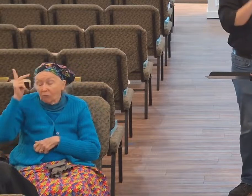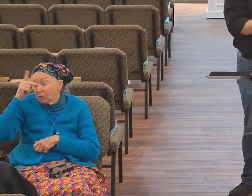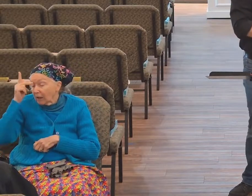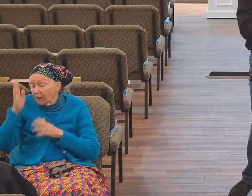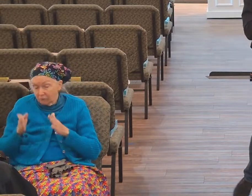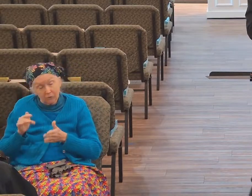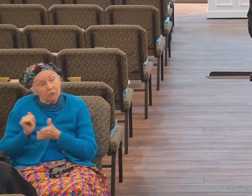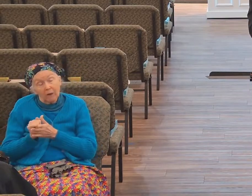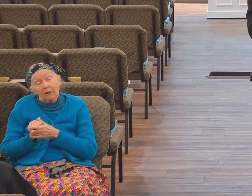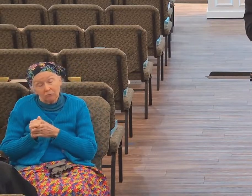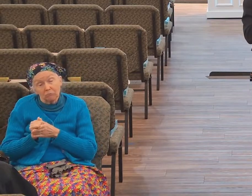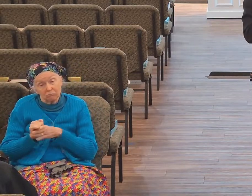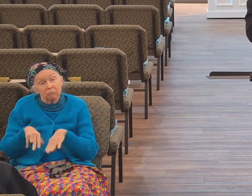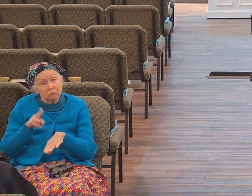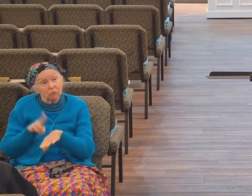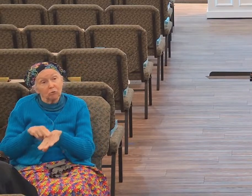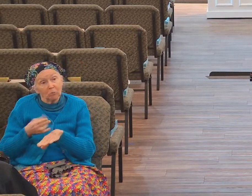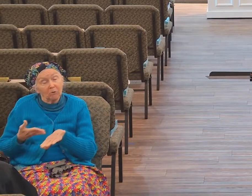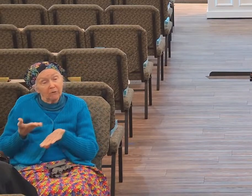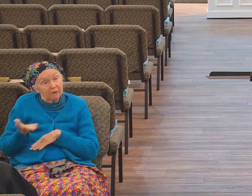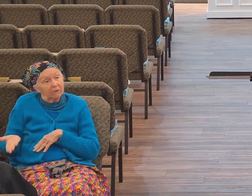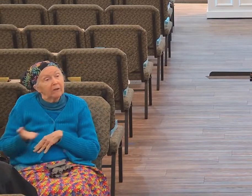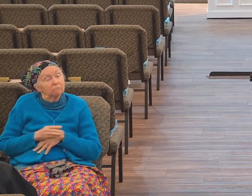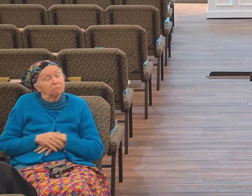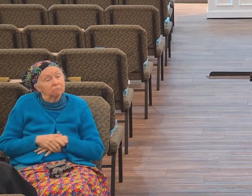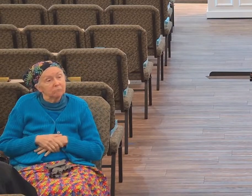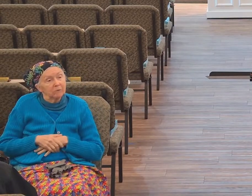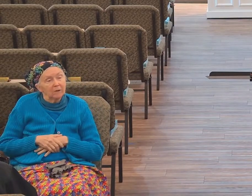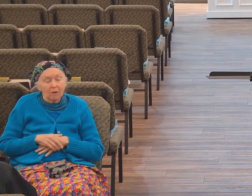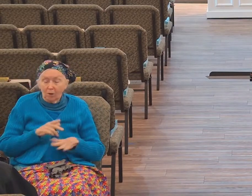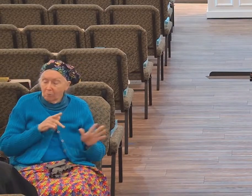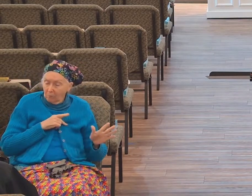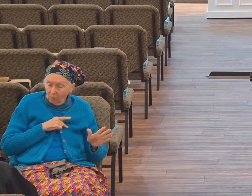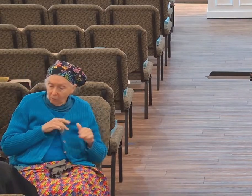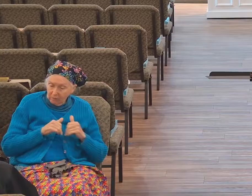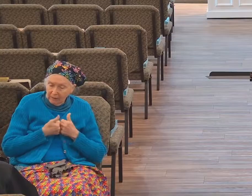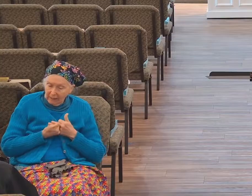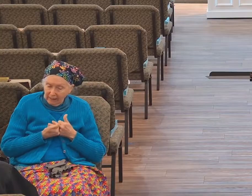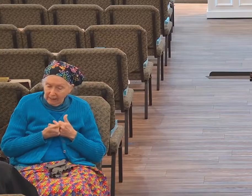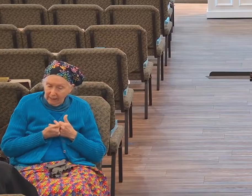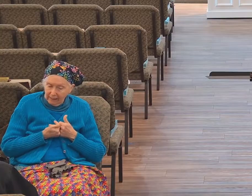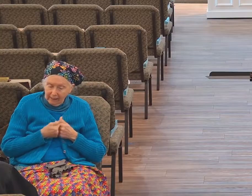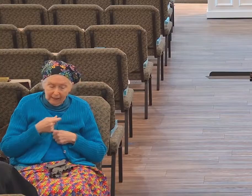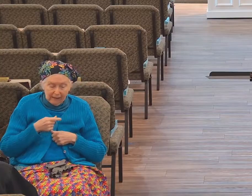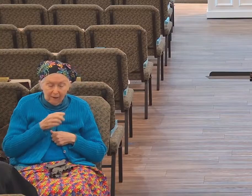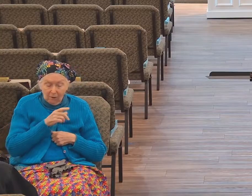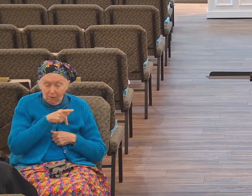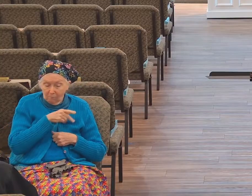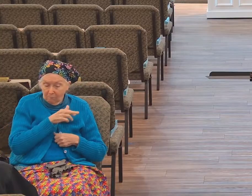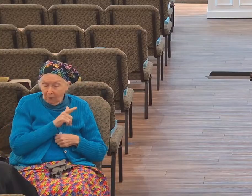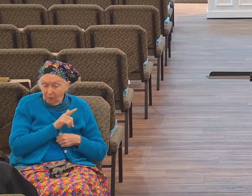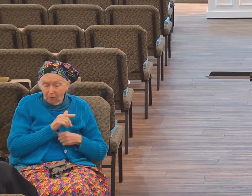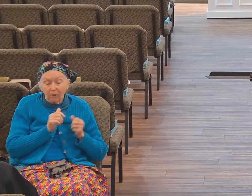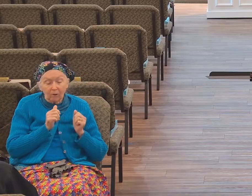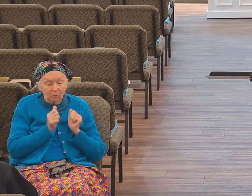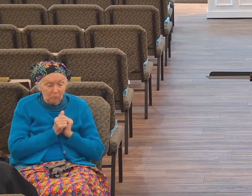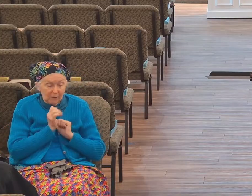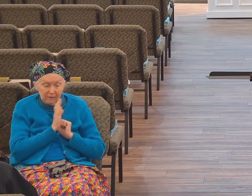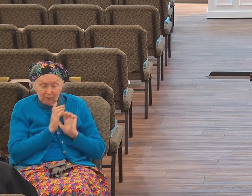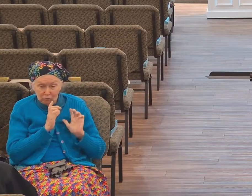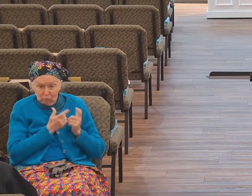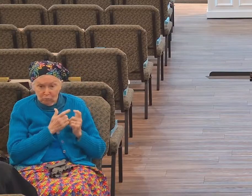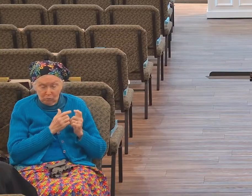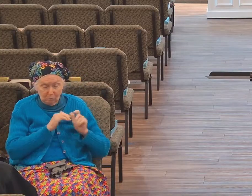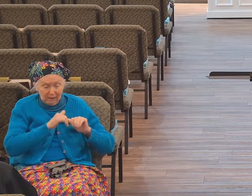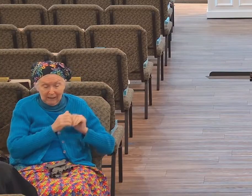going to address how he and his entourage, how they approached, right? How